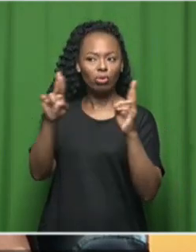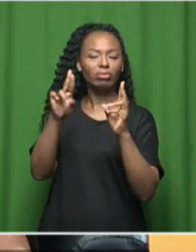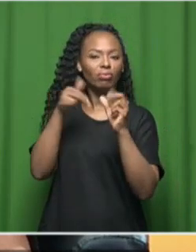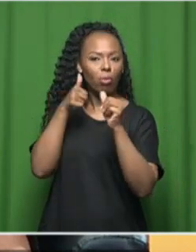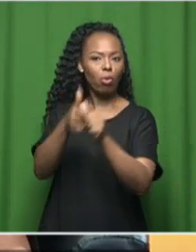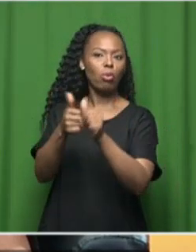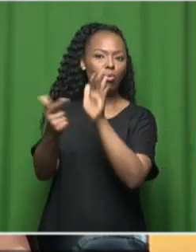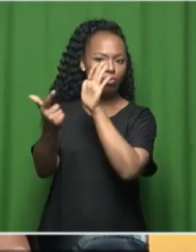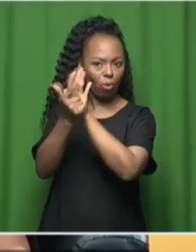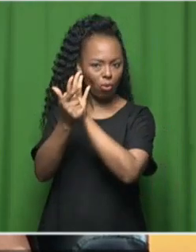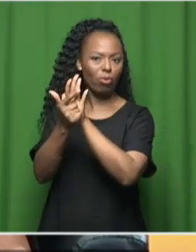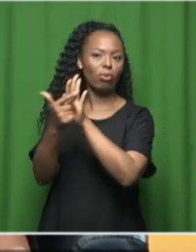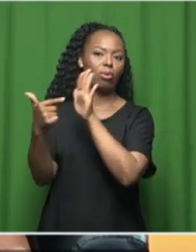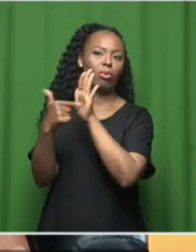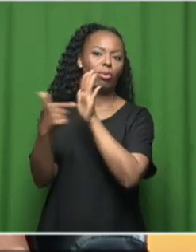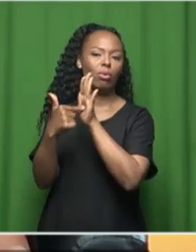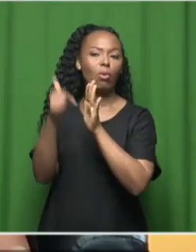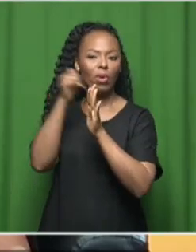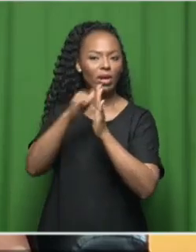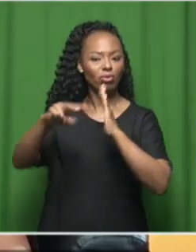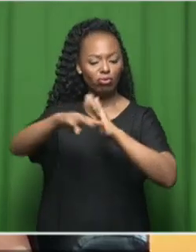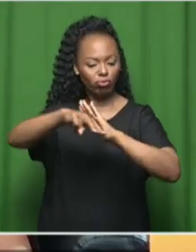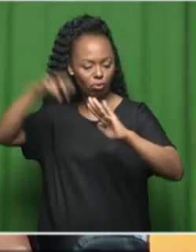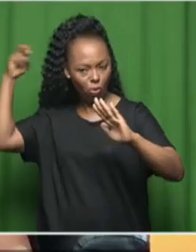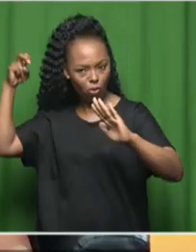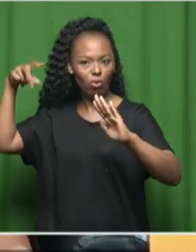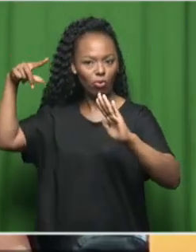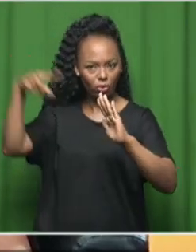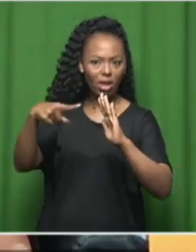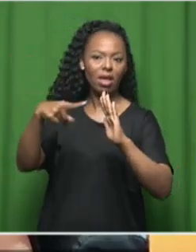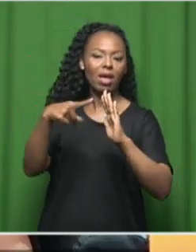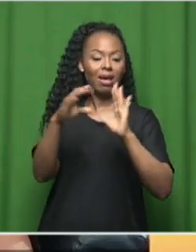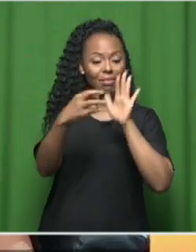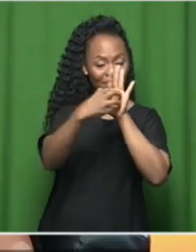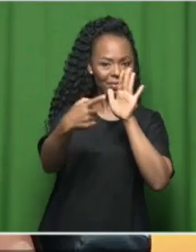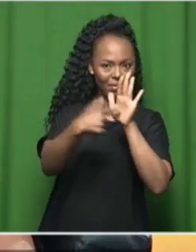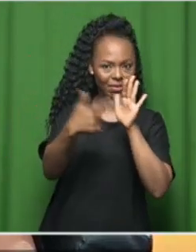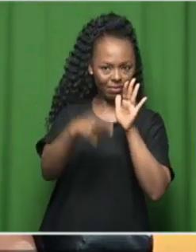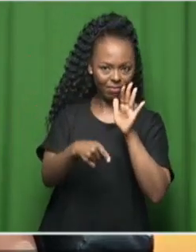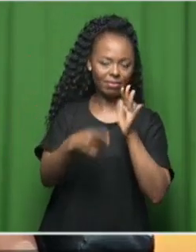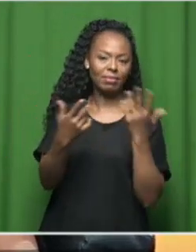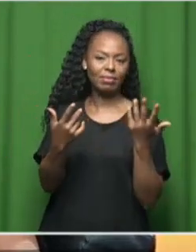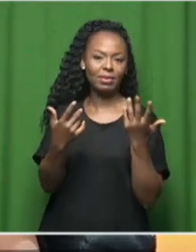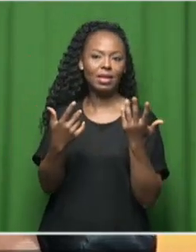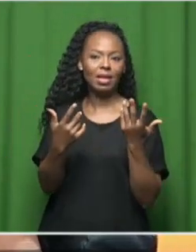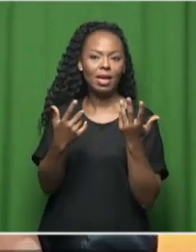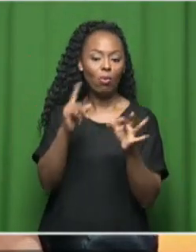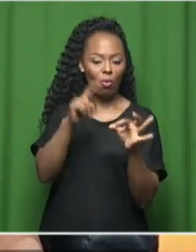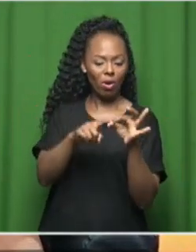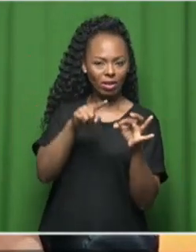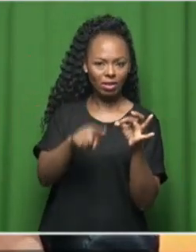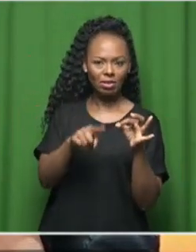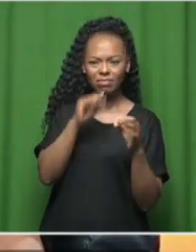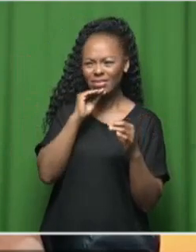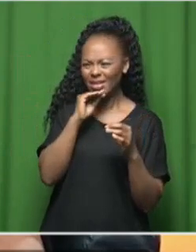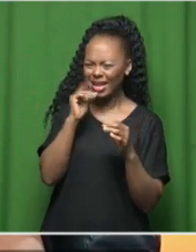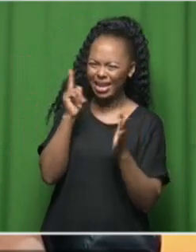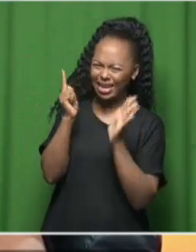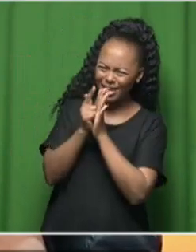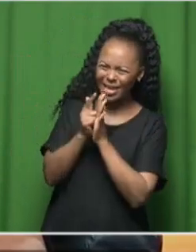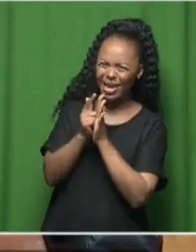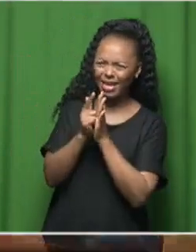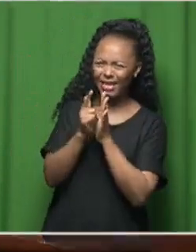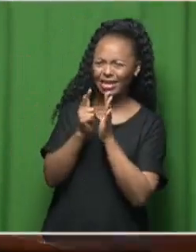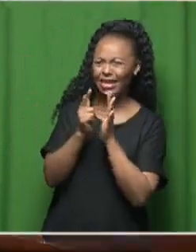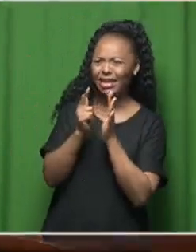an original brand, and then there's the legal imitation of that brand, you know. So hang on a second, a legal imitation? Yes. So I've never heard